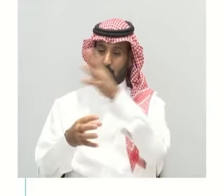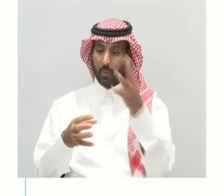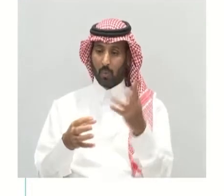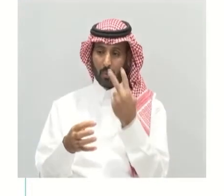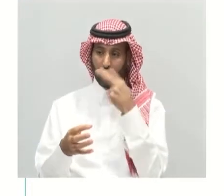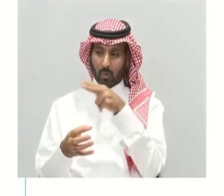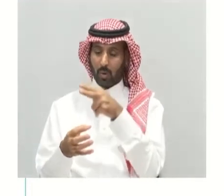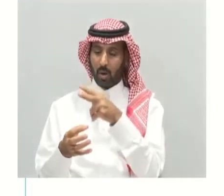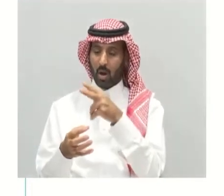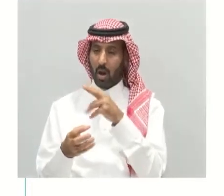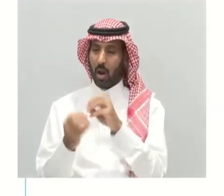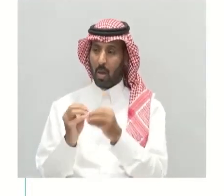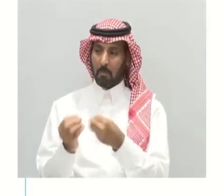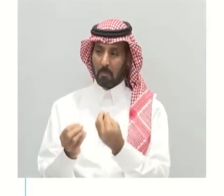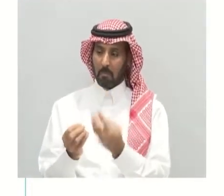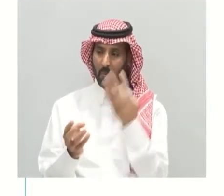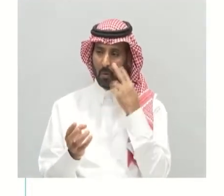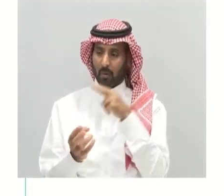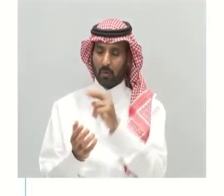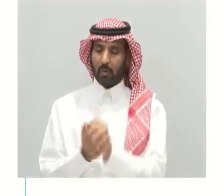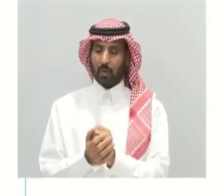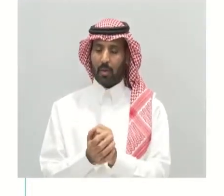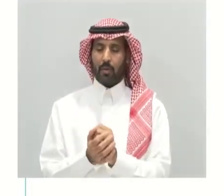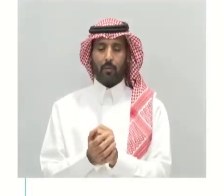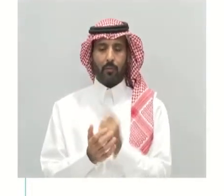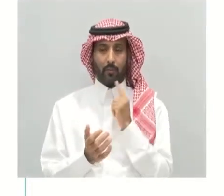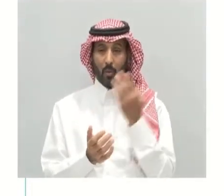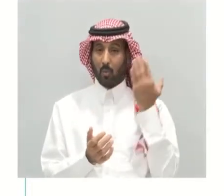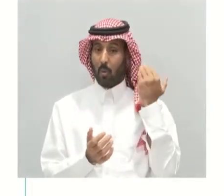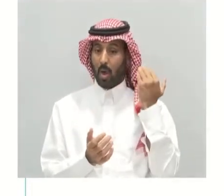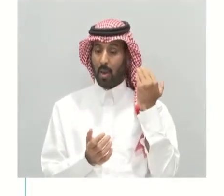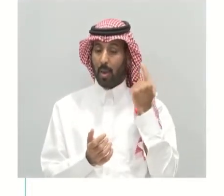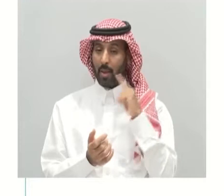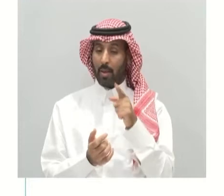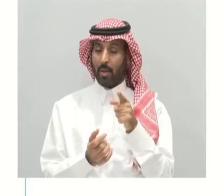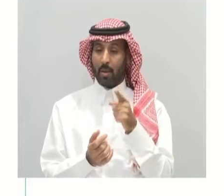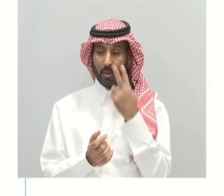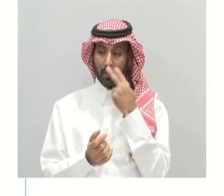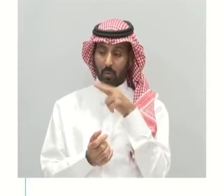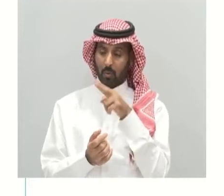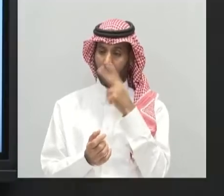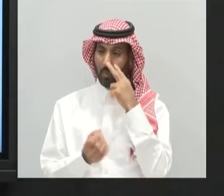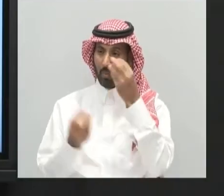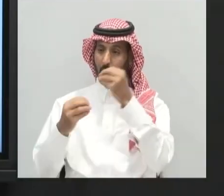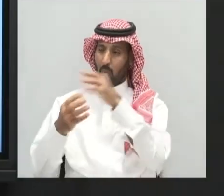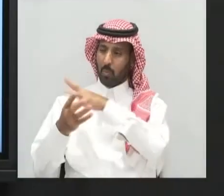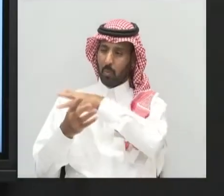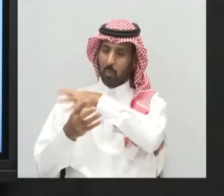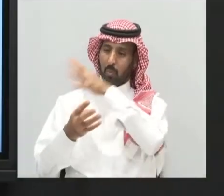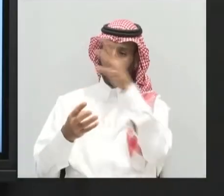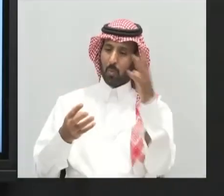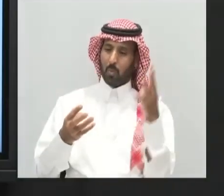I saw a rainbow. So also, when you see or when you see